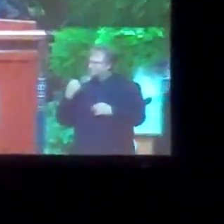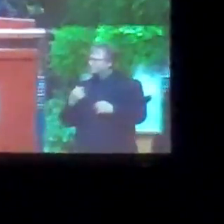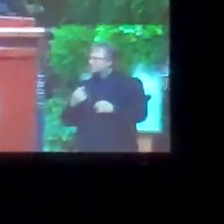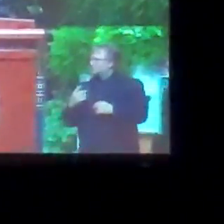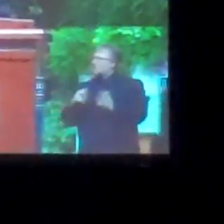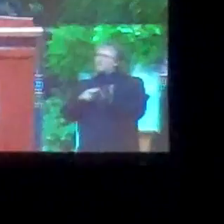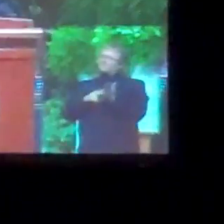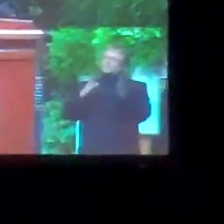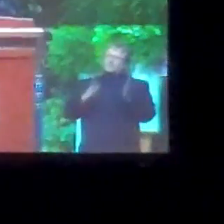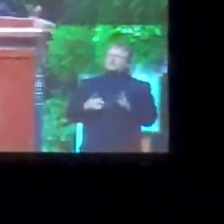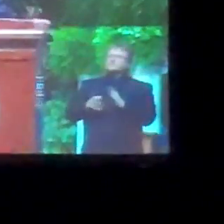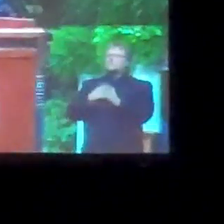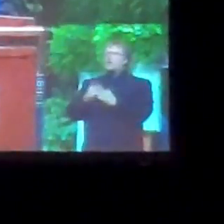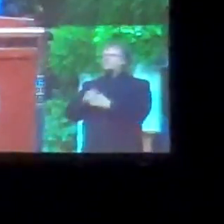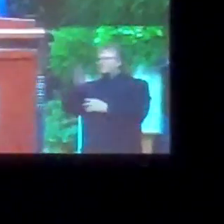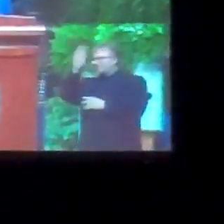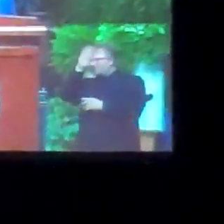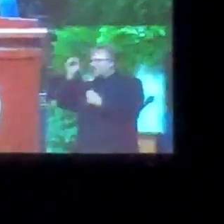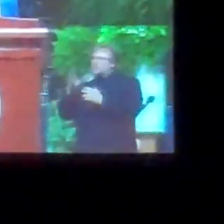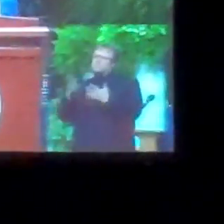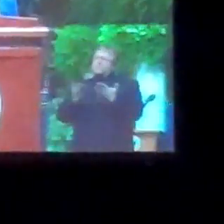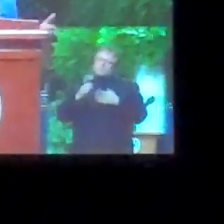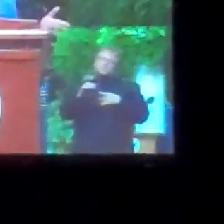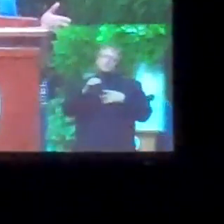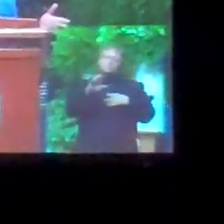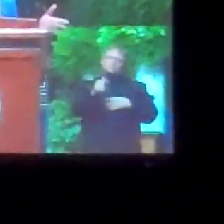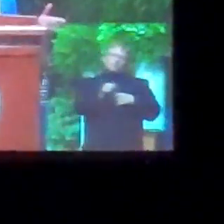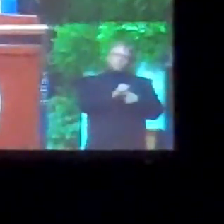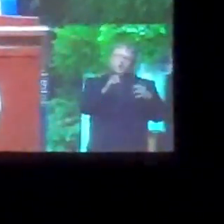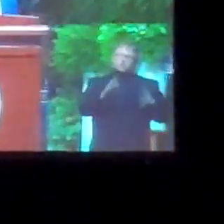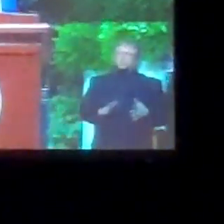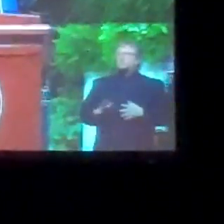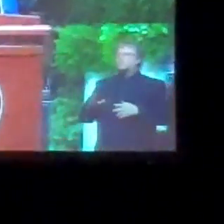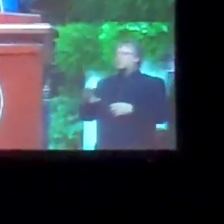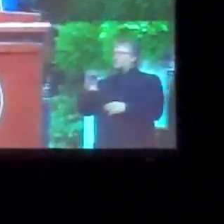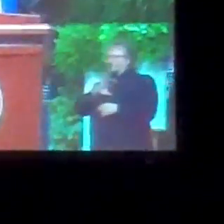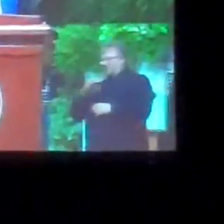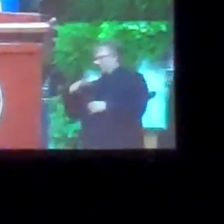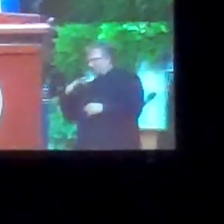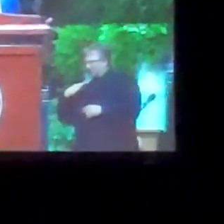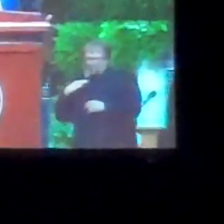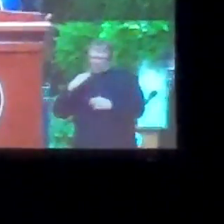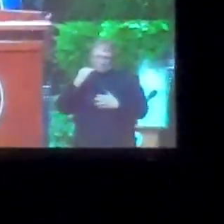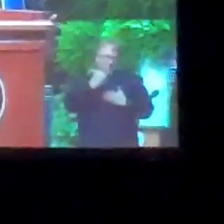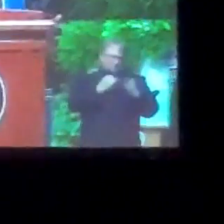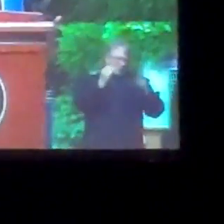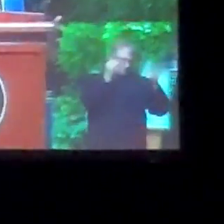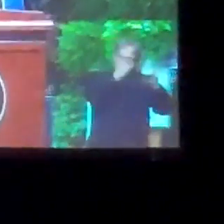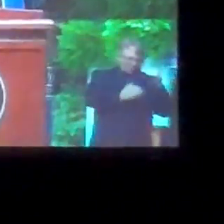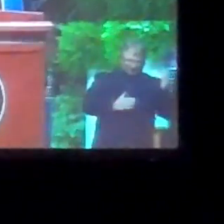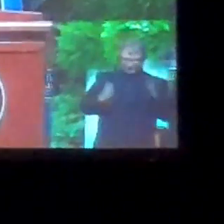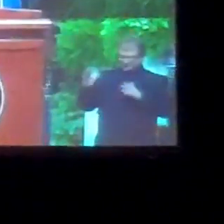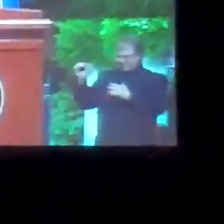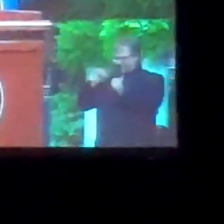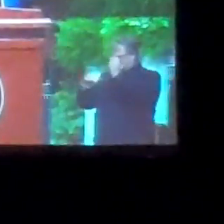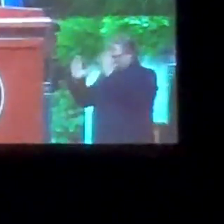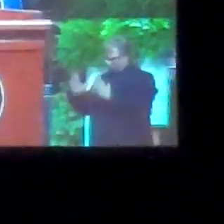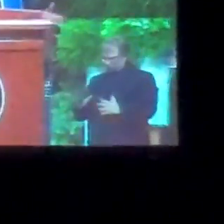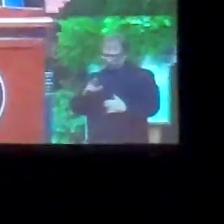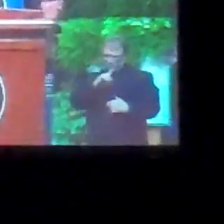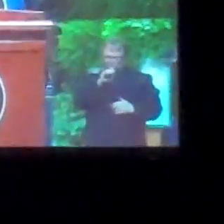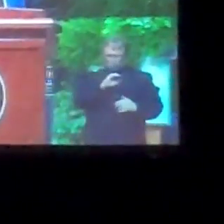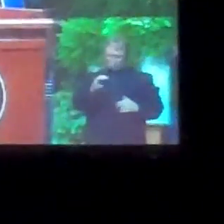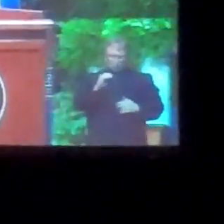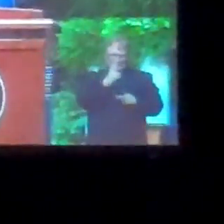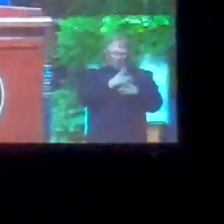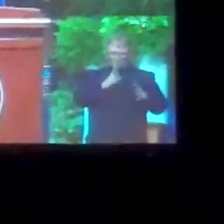a firefighter, maybe a dog trainer, Peace Corps volunteer, actress, artist, musician, zookeeper, maybe a pirate, I